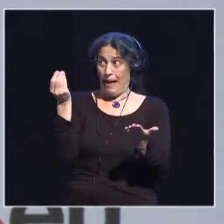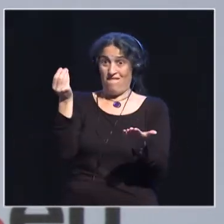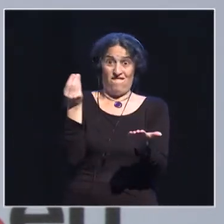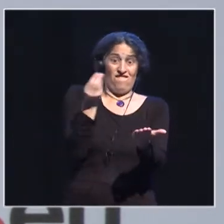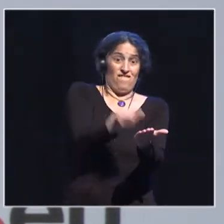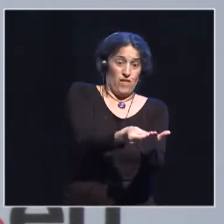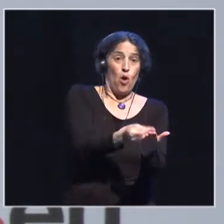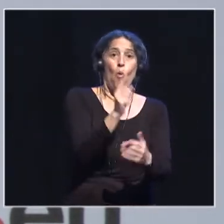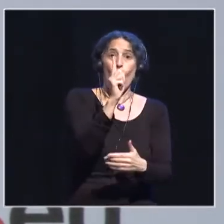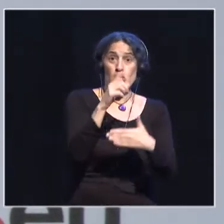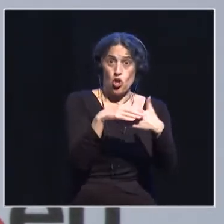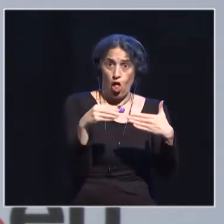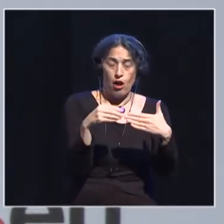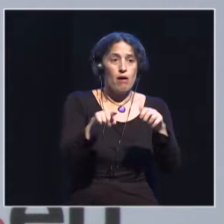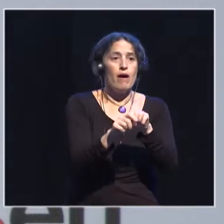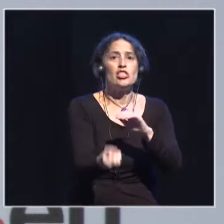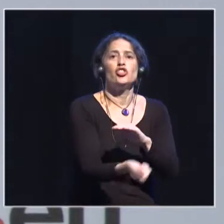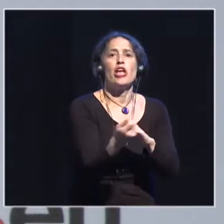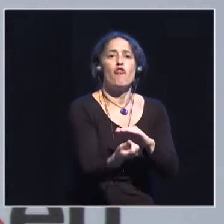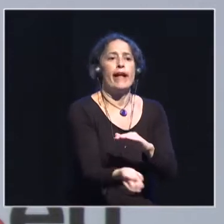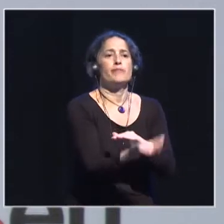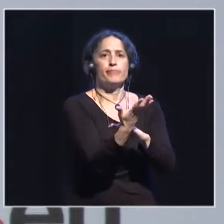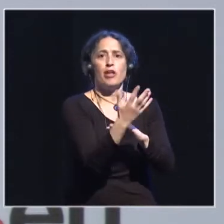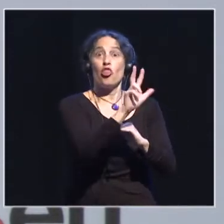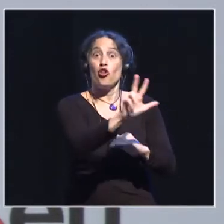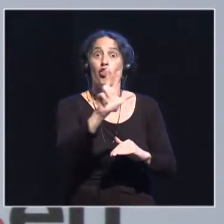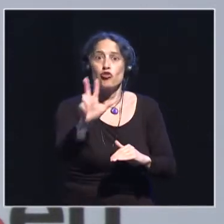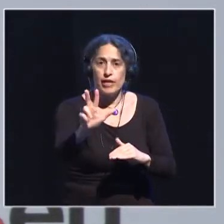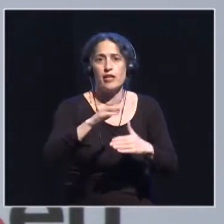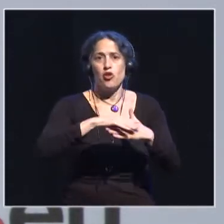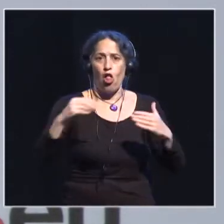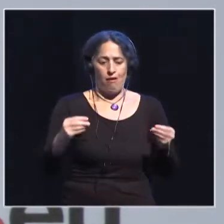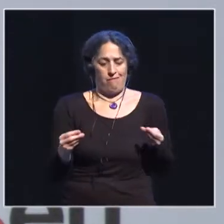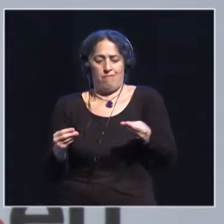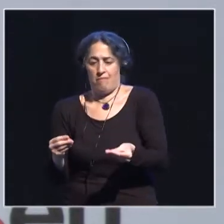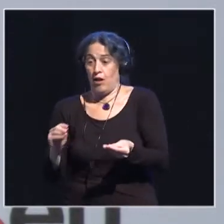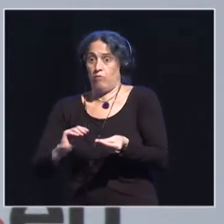Earth in terms of economic generator. So it really matters. Now,